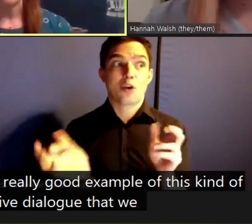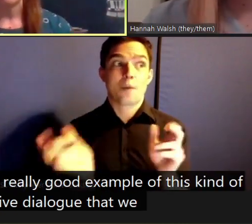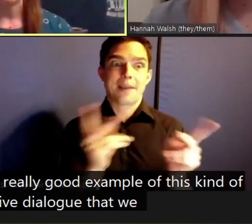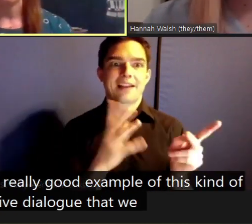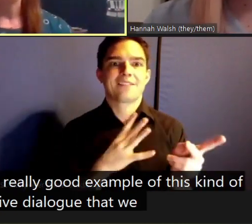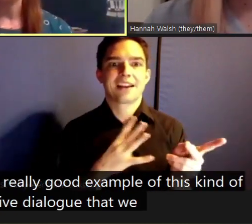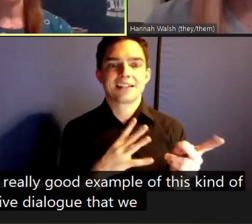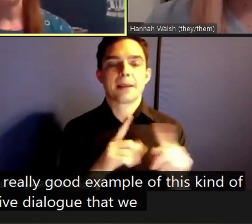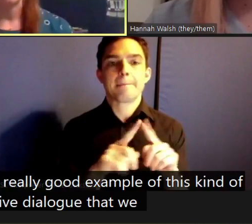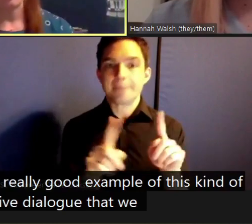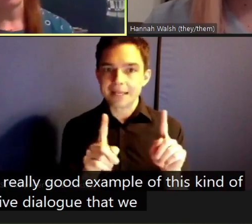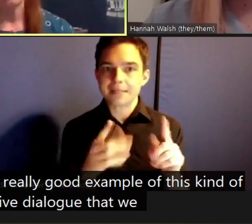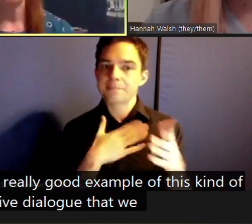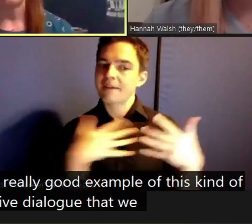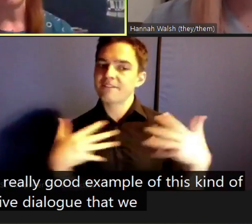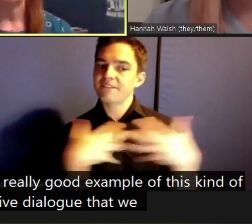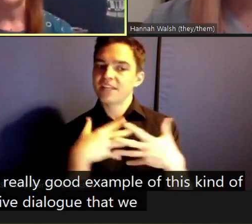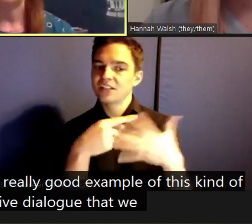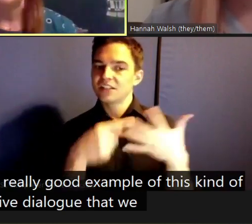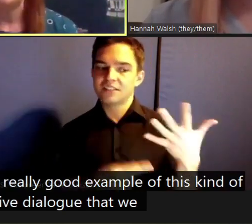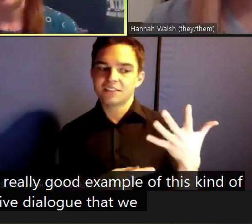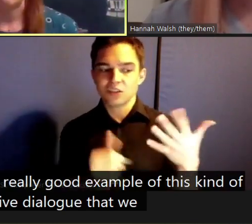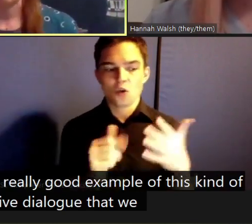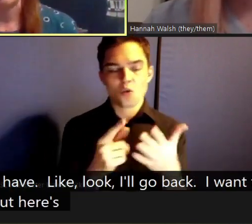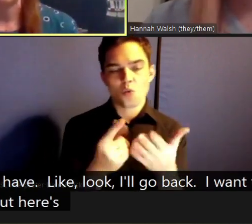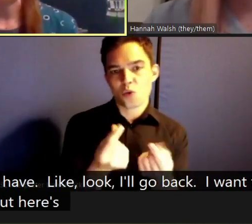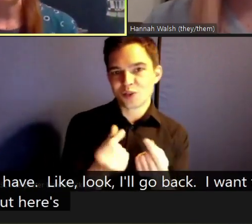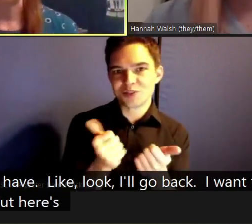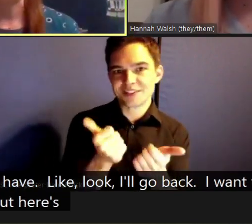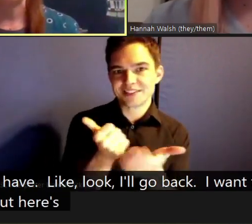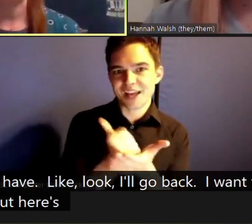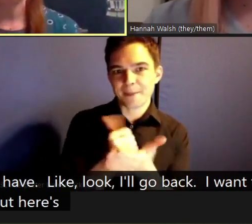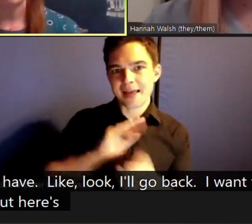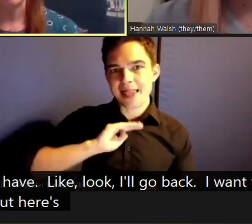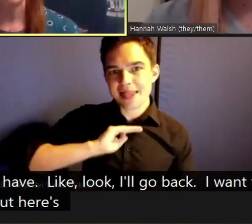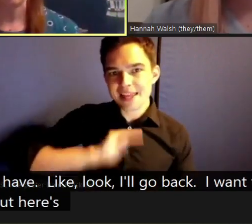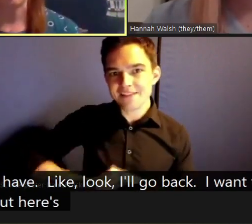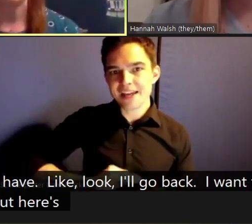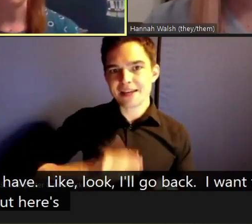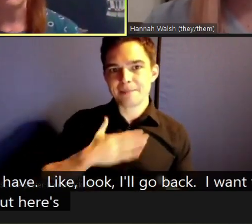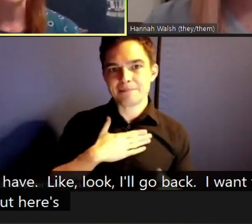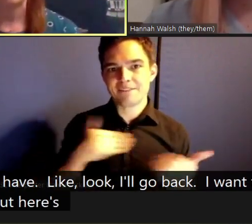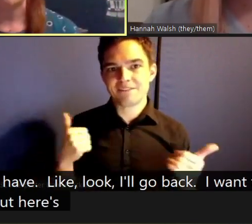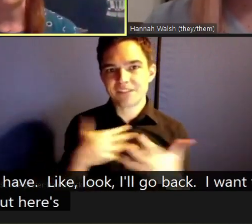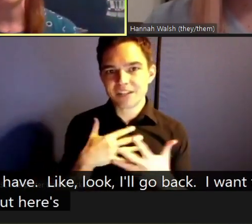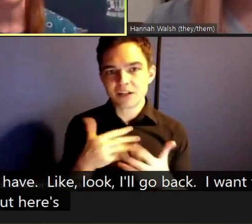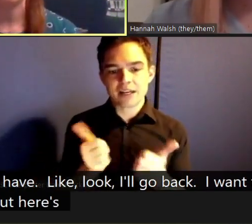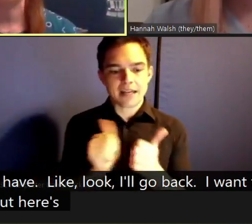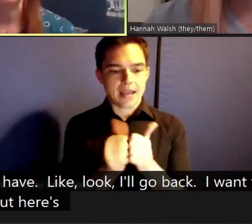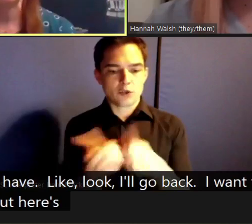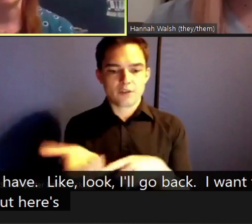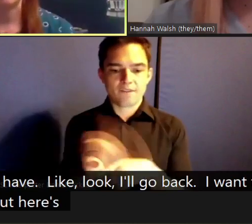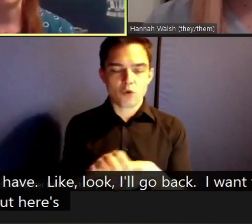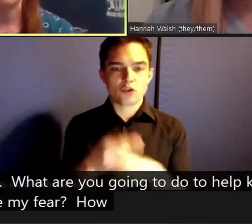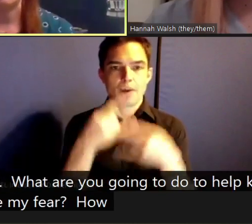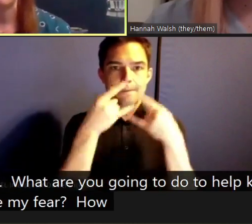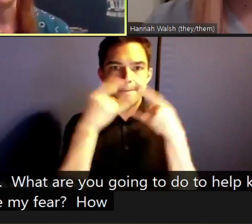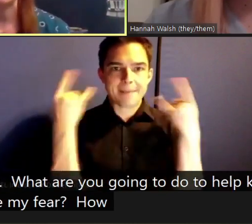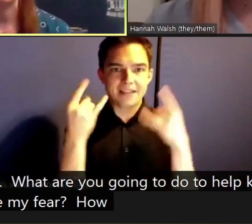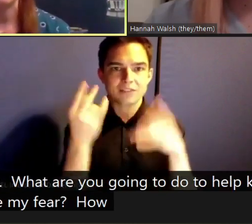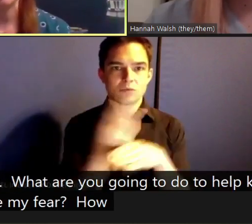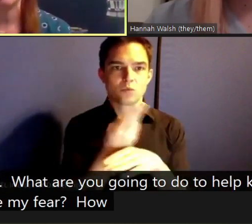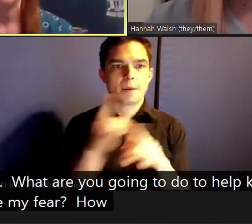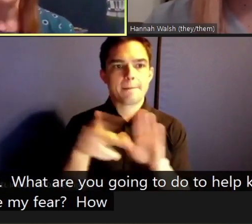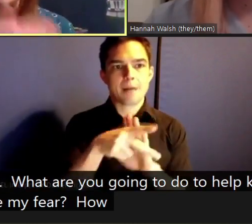my fear. What are you going to do to help kind of alleviate my fear? How are you going to enforce your mask-free policies? And what should I do? And have